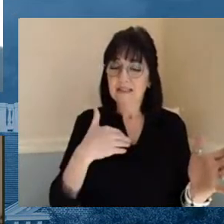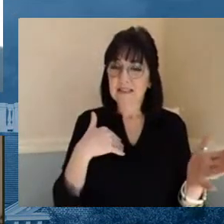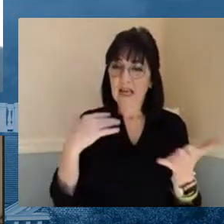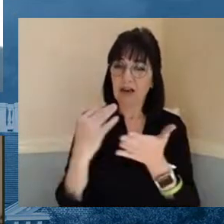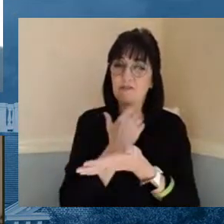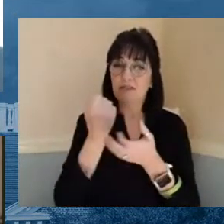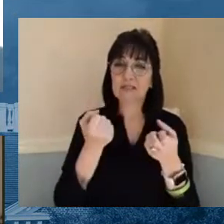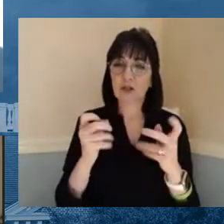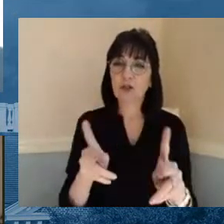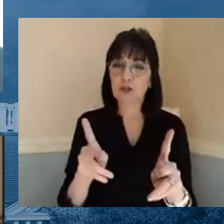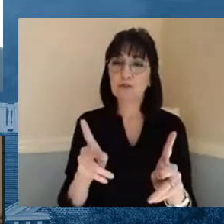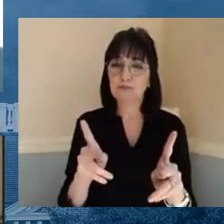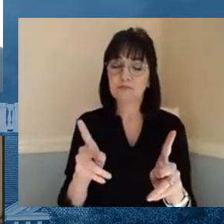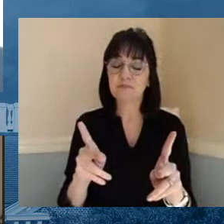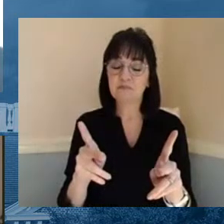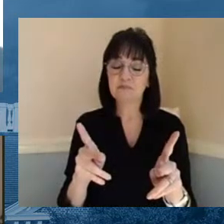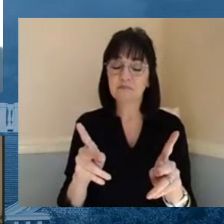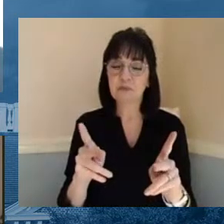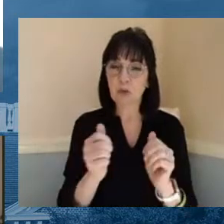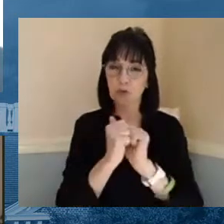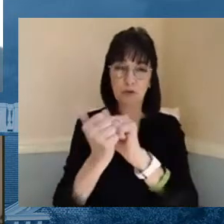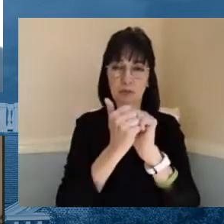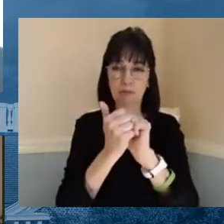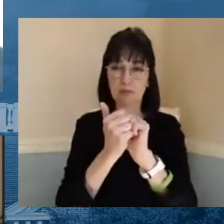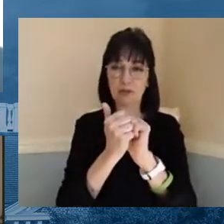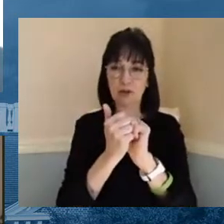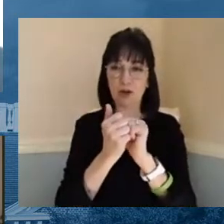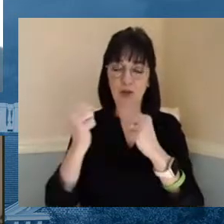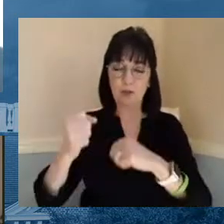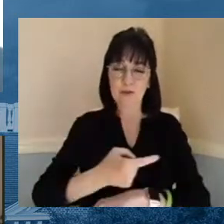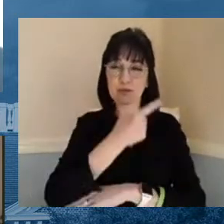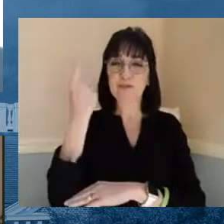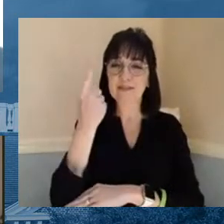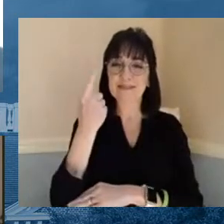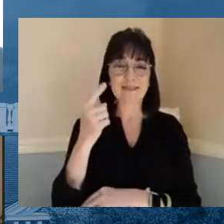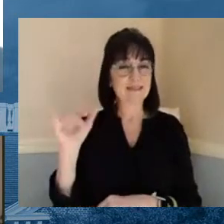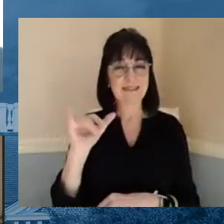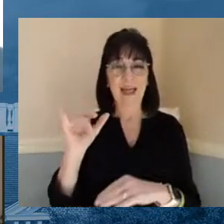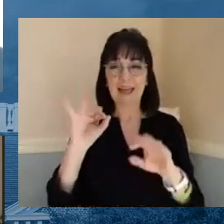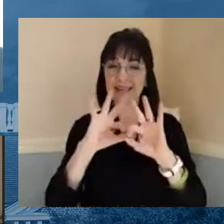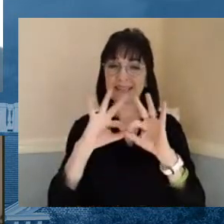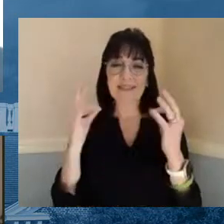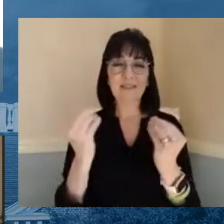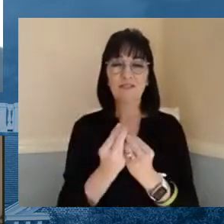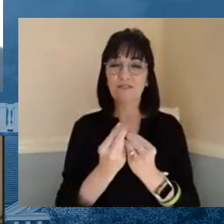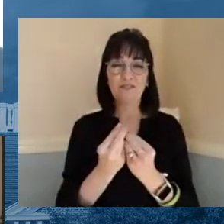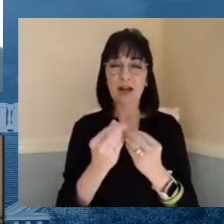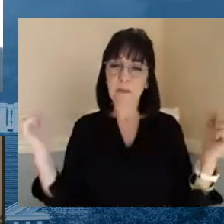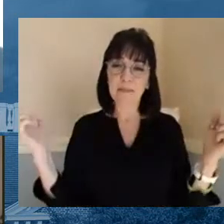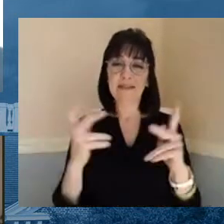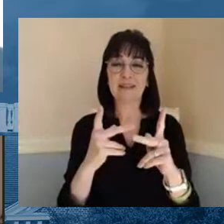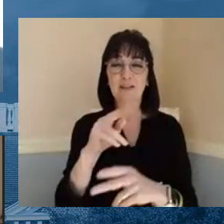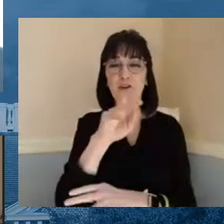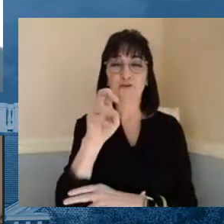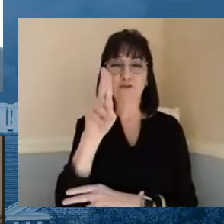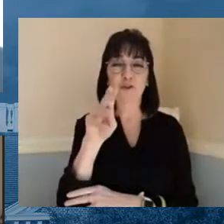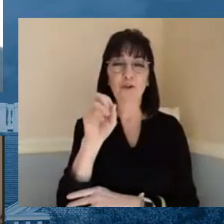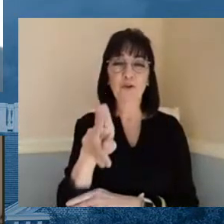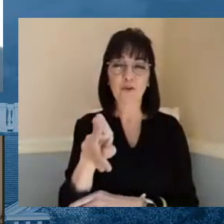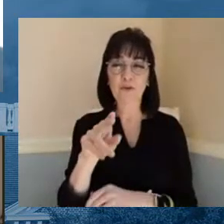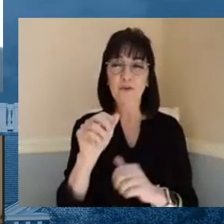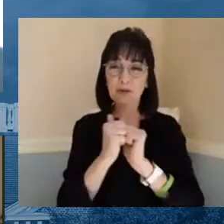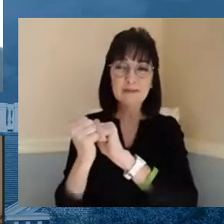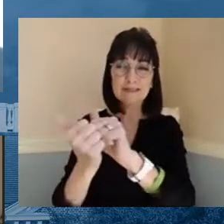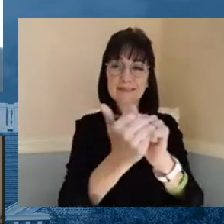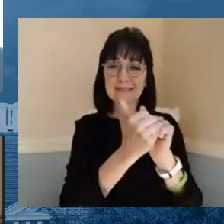little bit of time together today. I feel like I always say family reunion. Each year, I feel like it's a family reunion. We get back together and we share